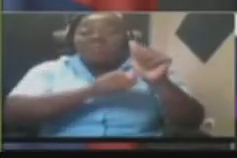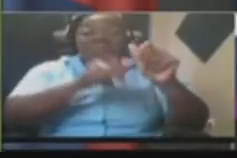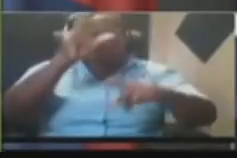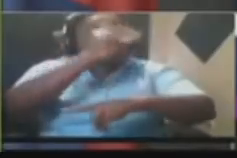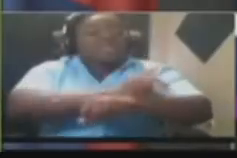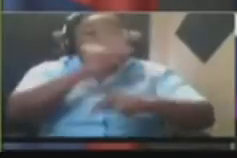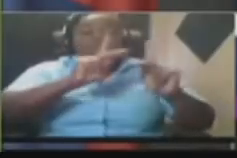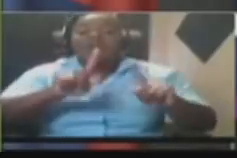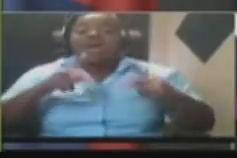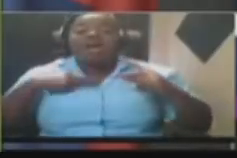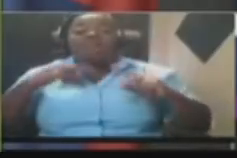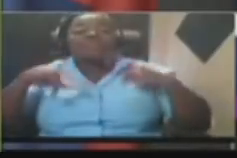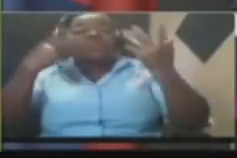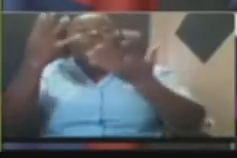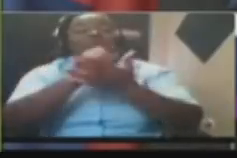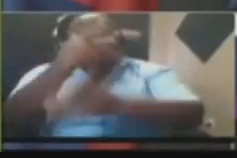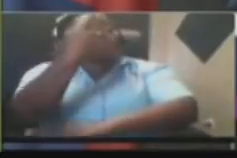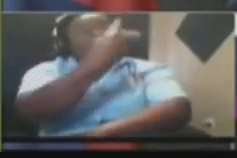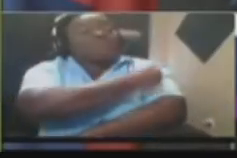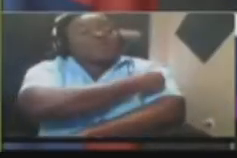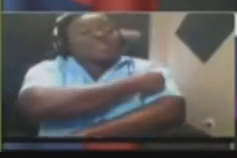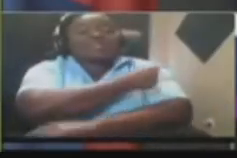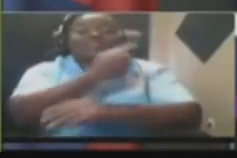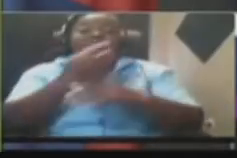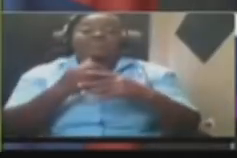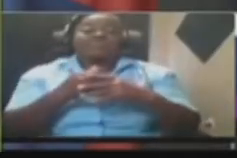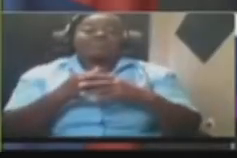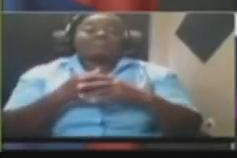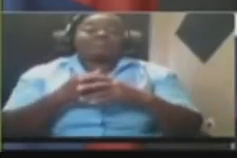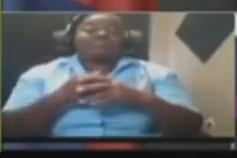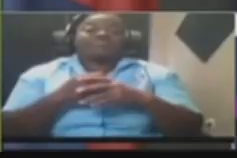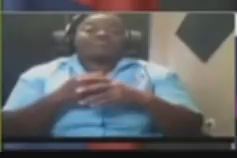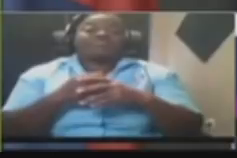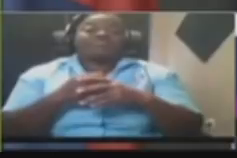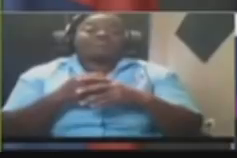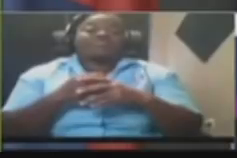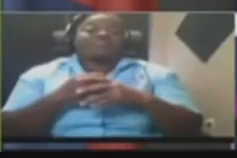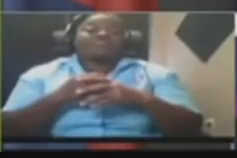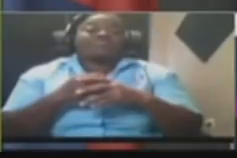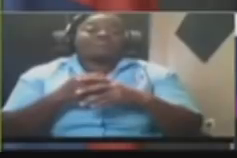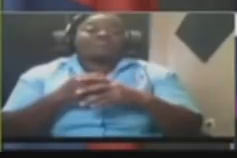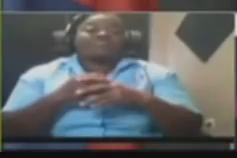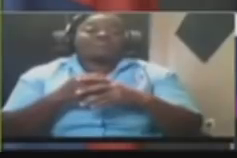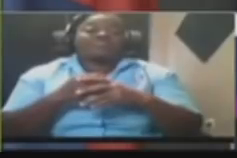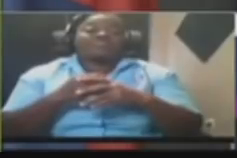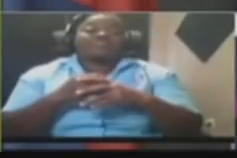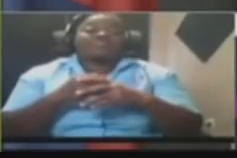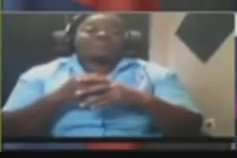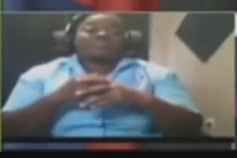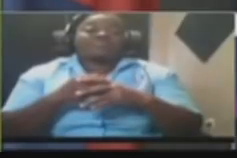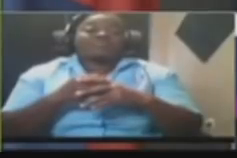the, how should I put it, any of the moon landings that we're discussing,